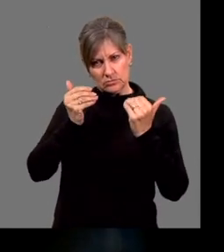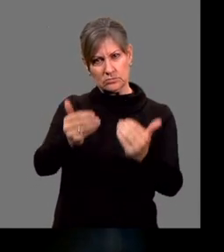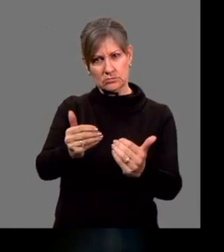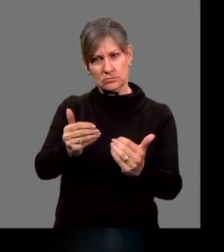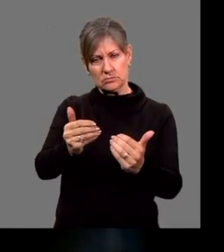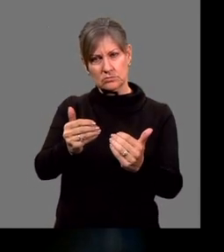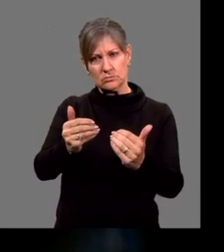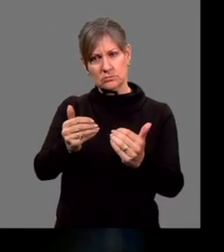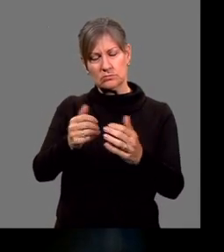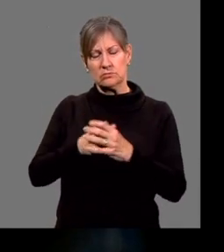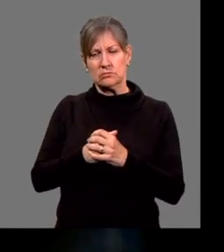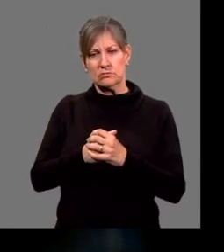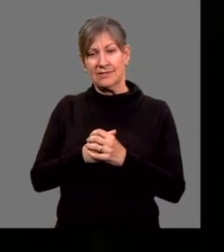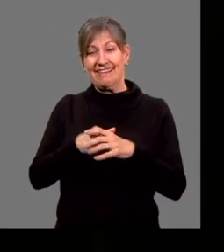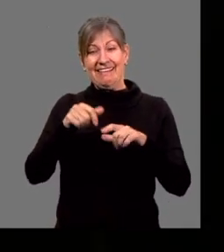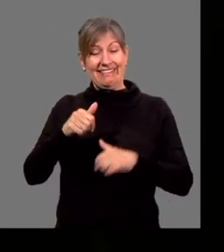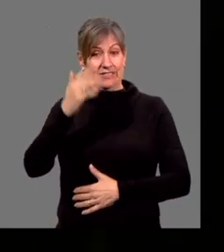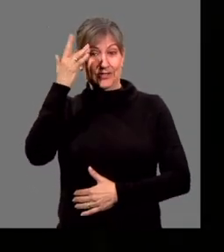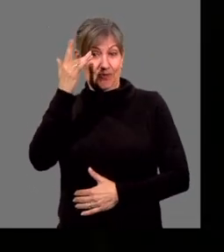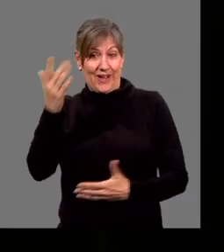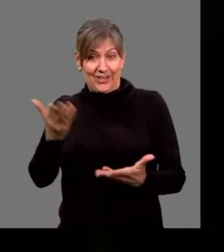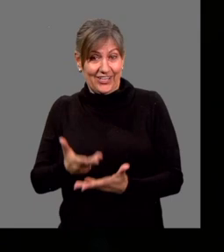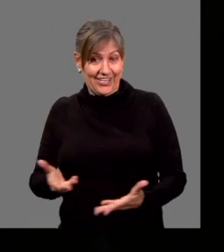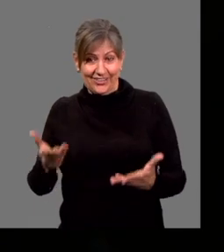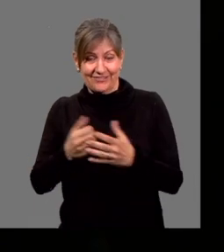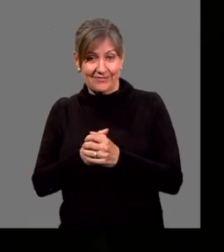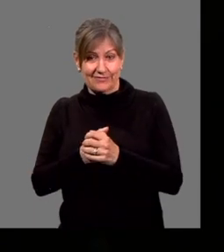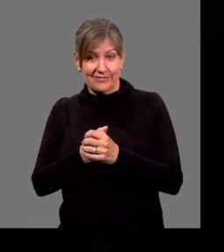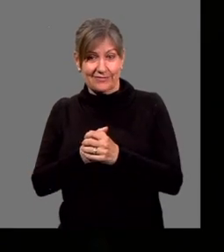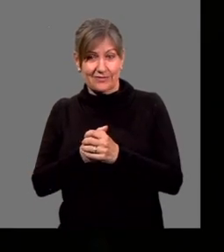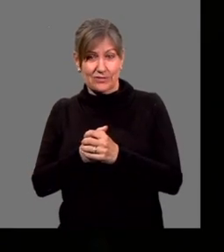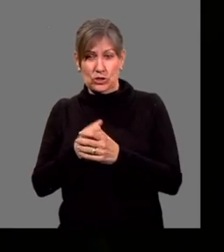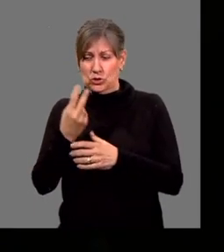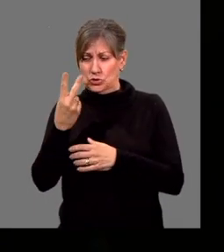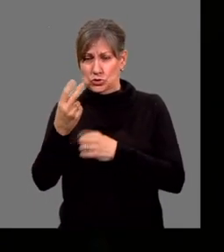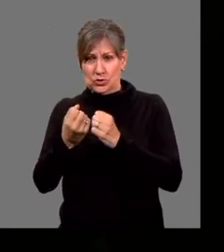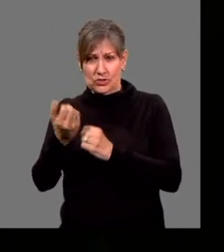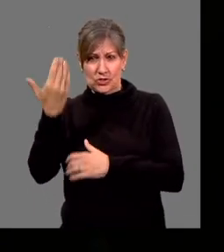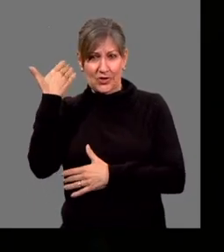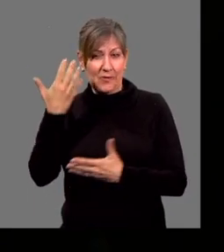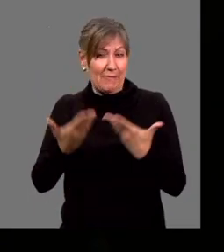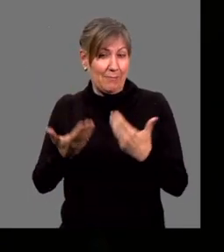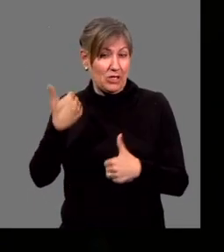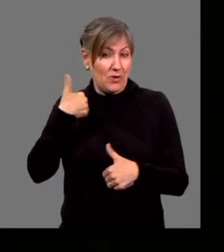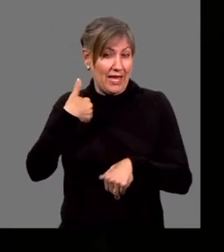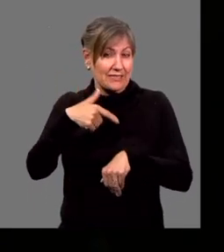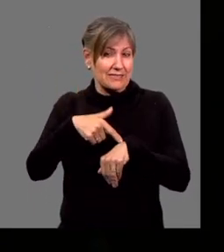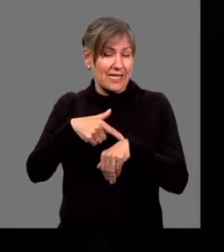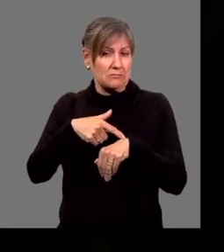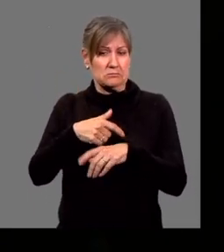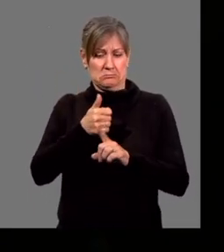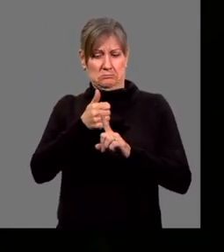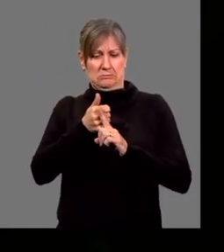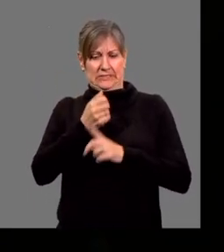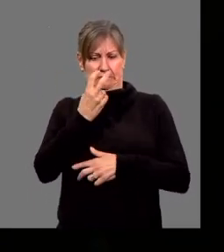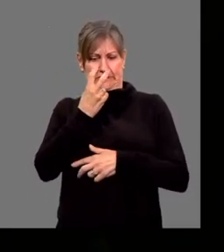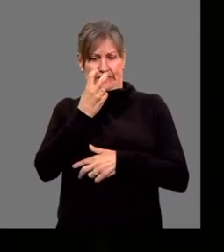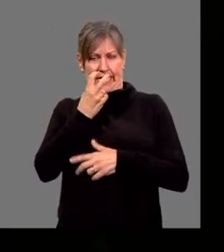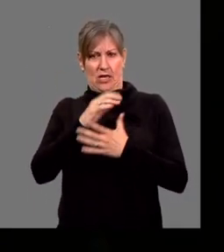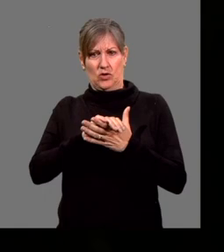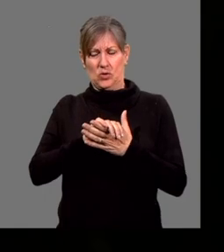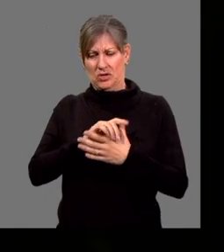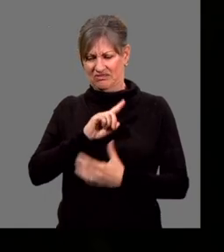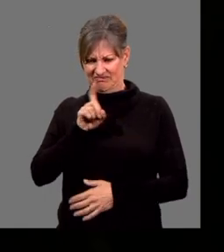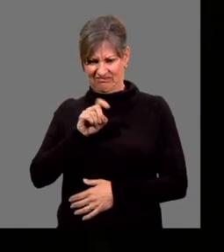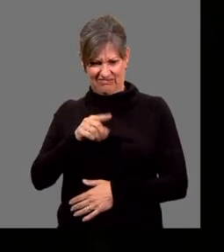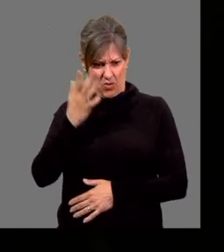moving forward and moving up. This is why you are here. Over 2 years ago, you may have had a moment of self-doubt or a moment